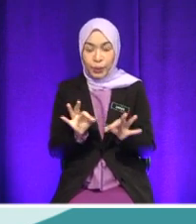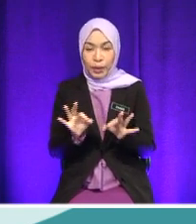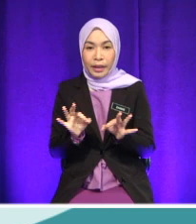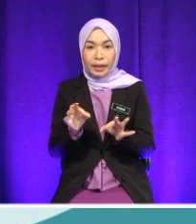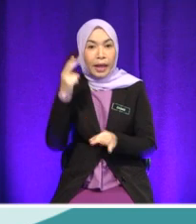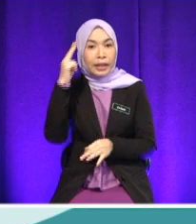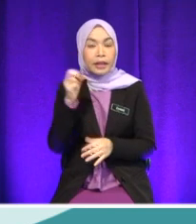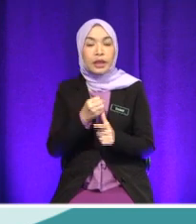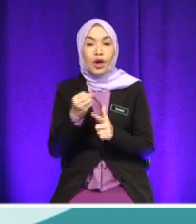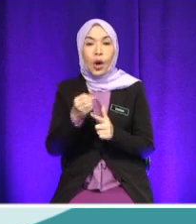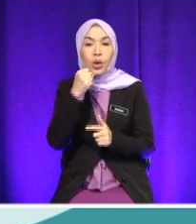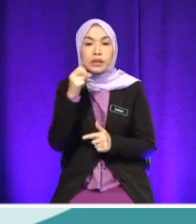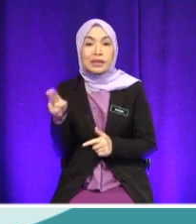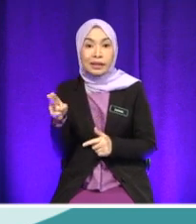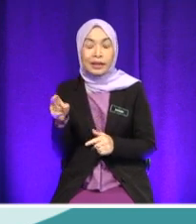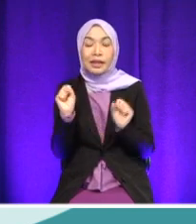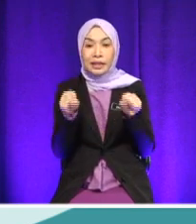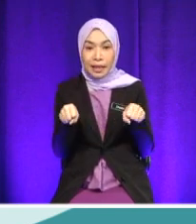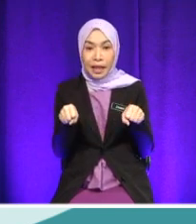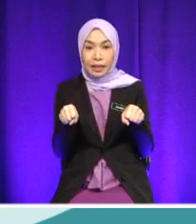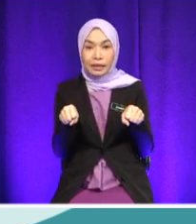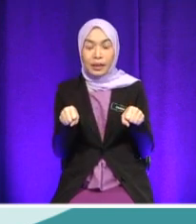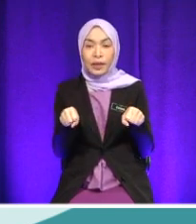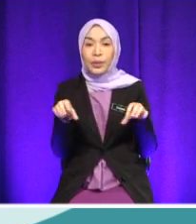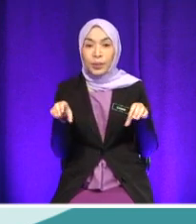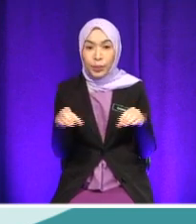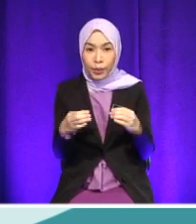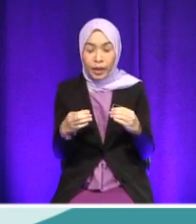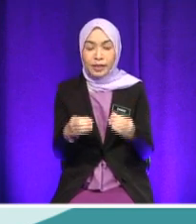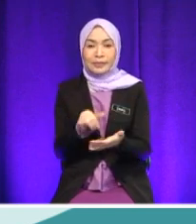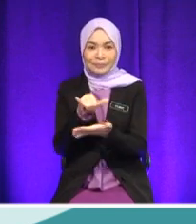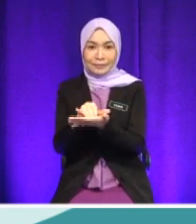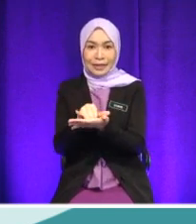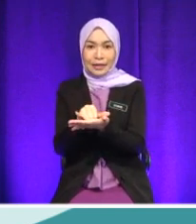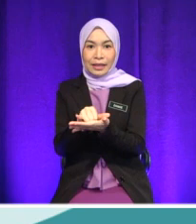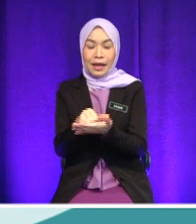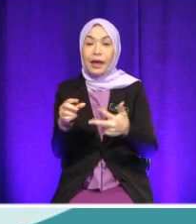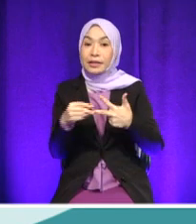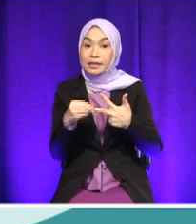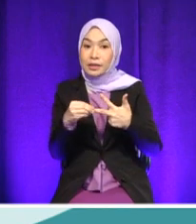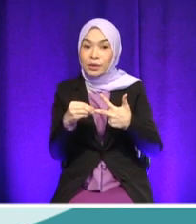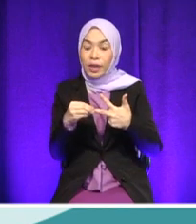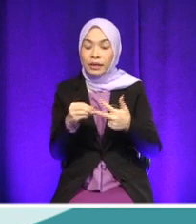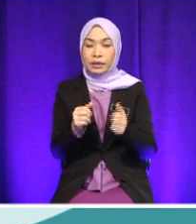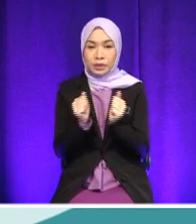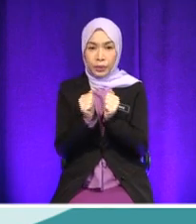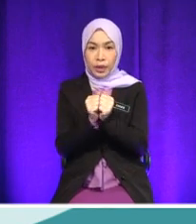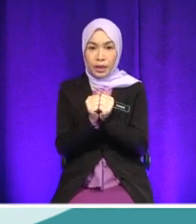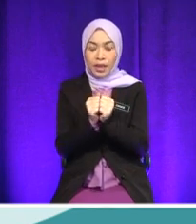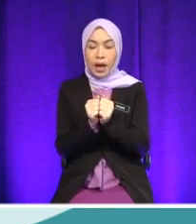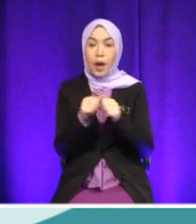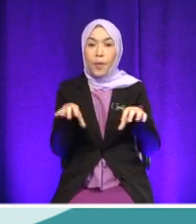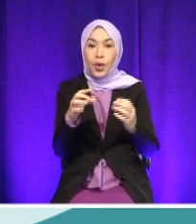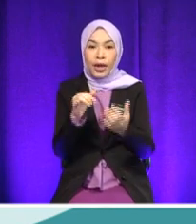she can definitely do that, okay? And then the third one, by doing so, okay, we